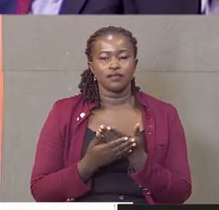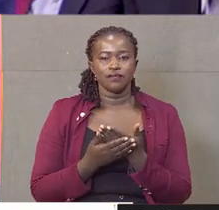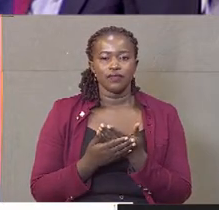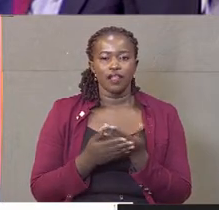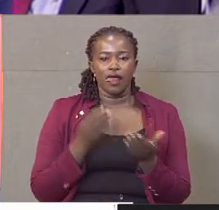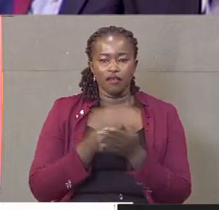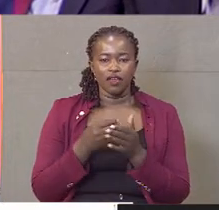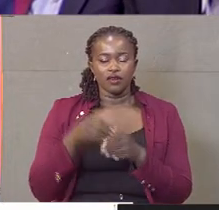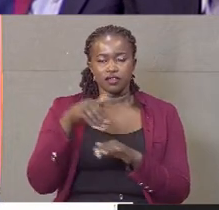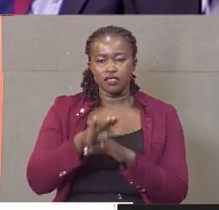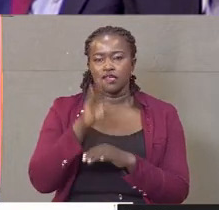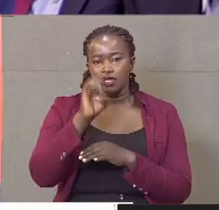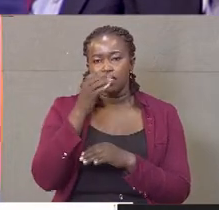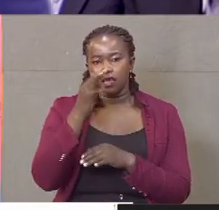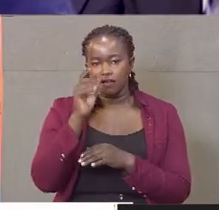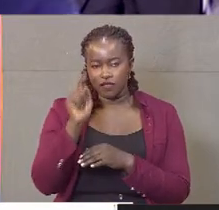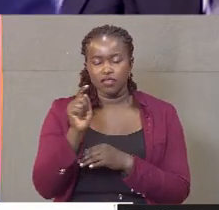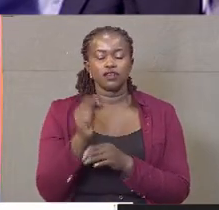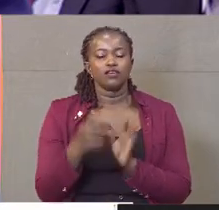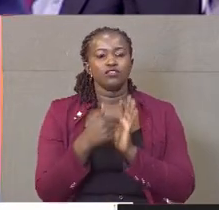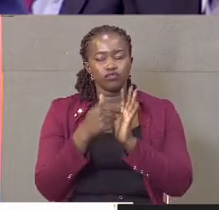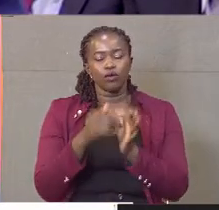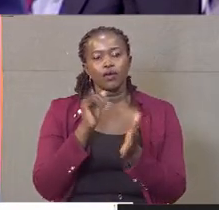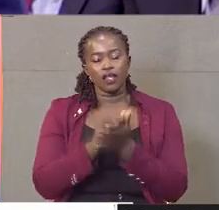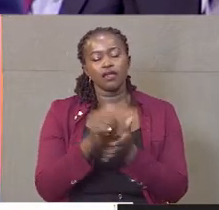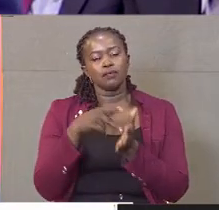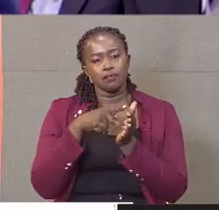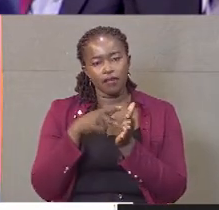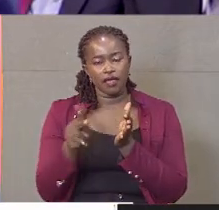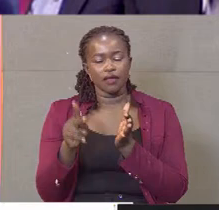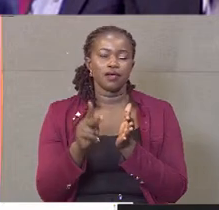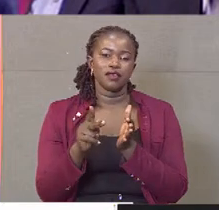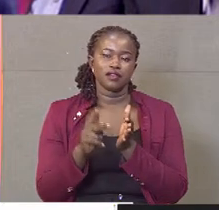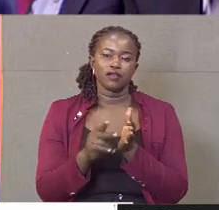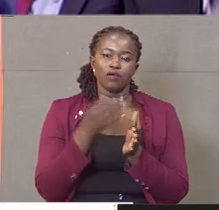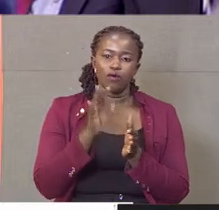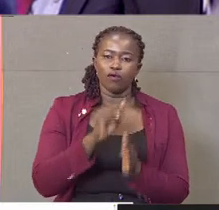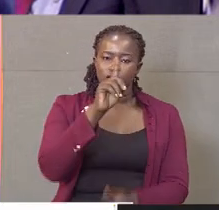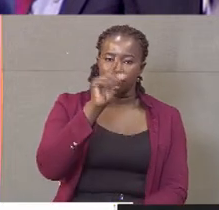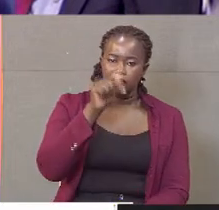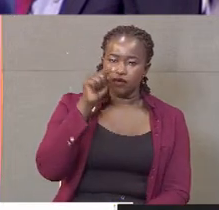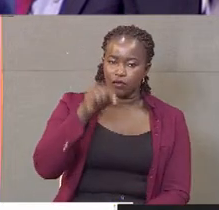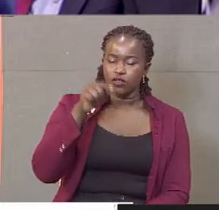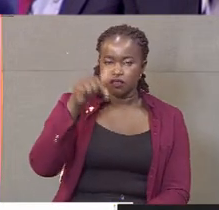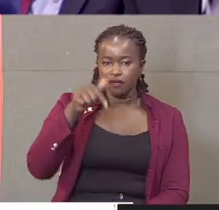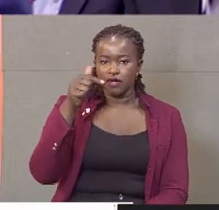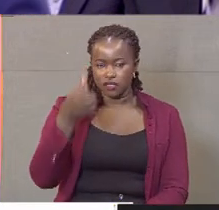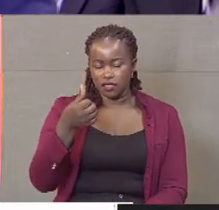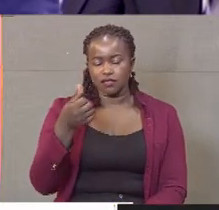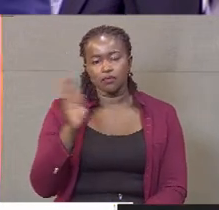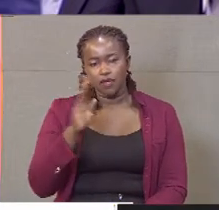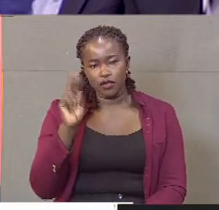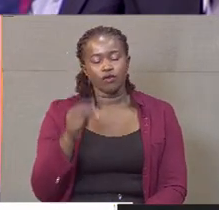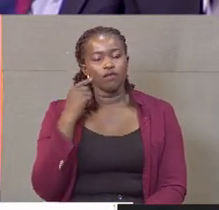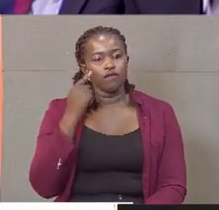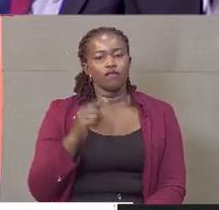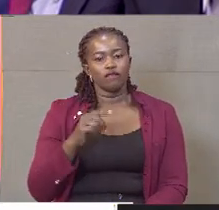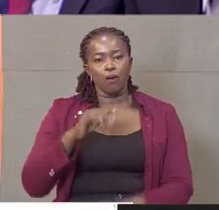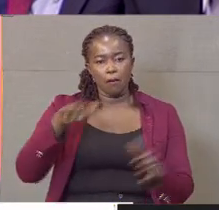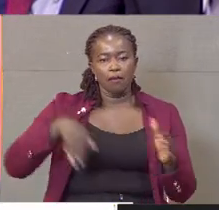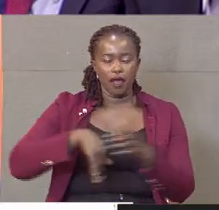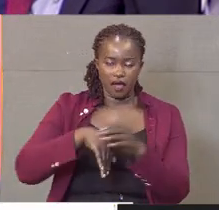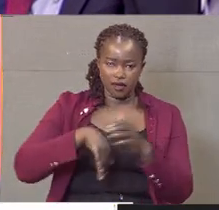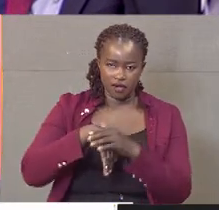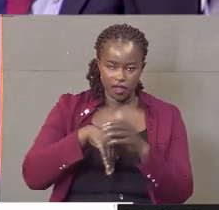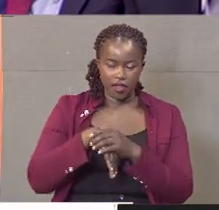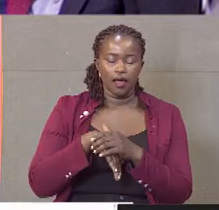the EFT, indicating that the payment of 17.76 billion for Mandela National